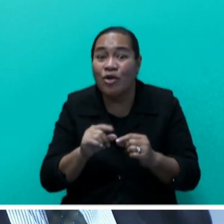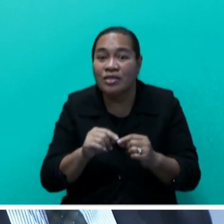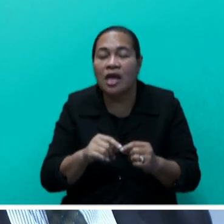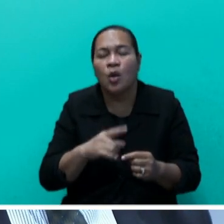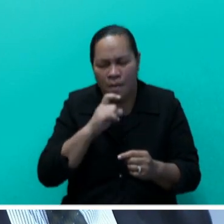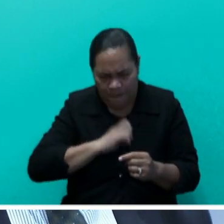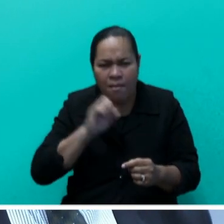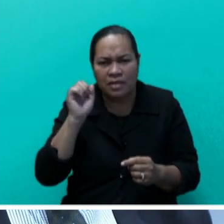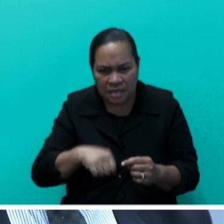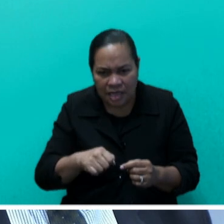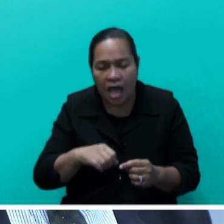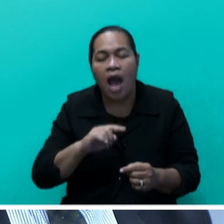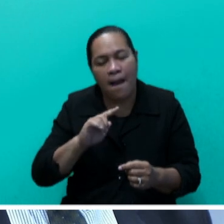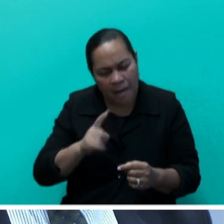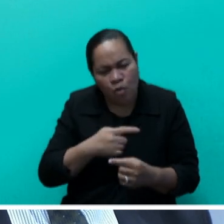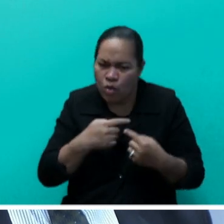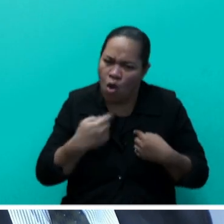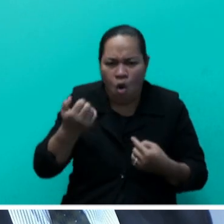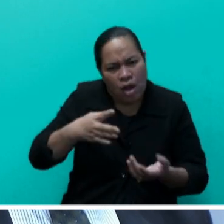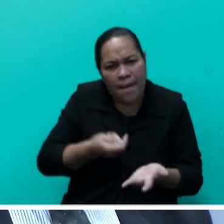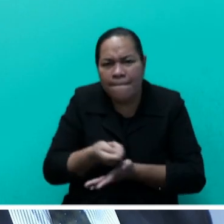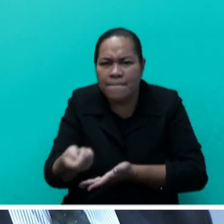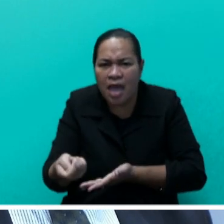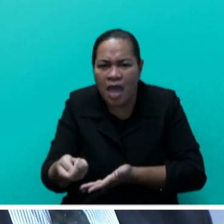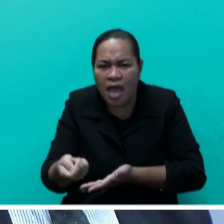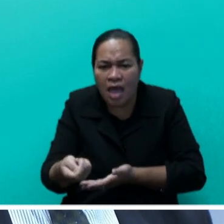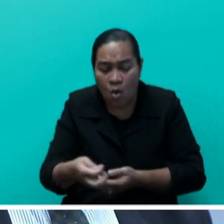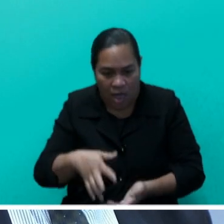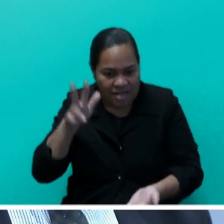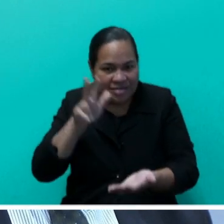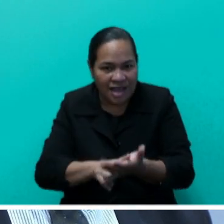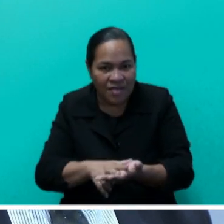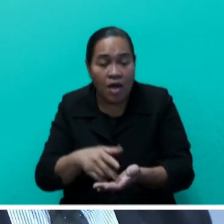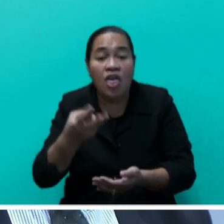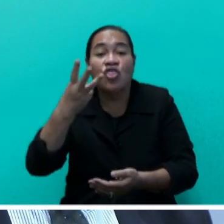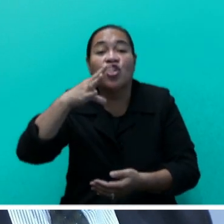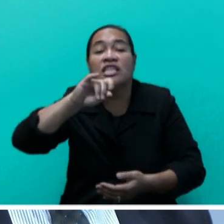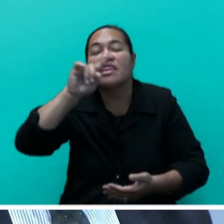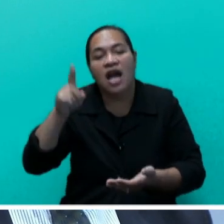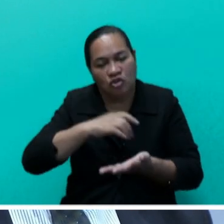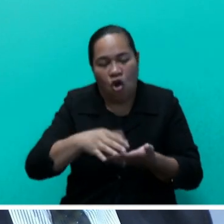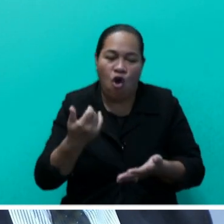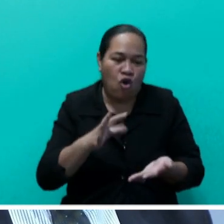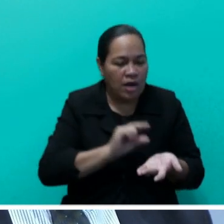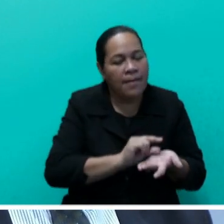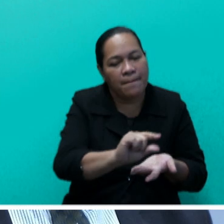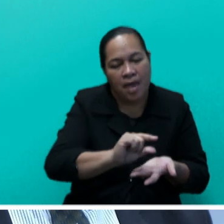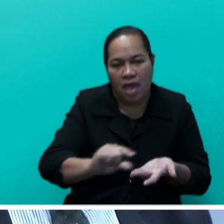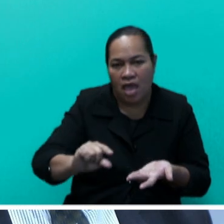promised but was paid. The sign-on fee of $30,000 has been